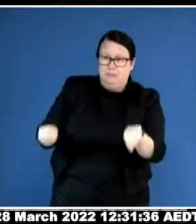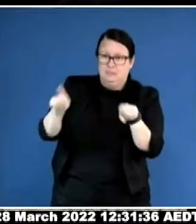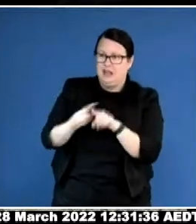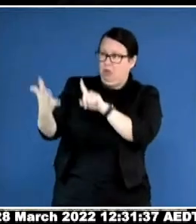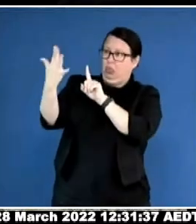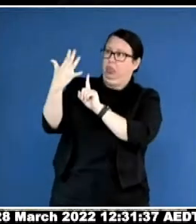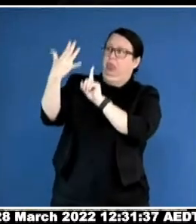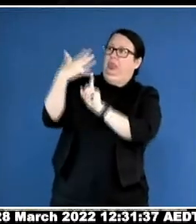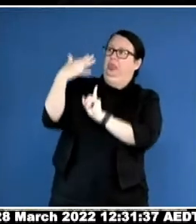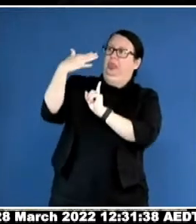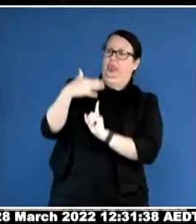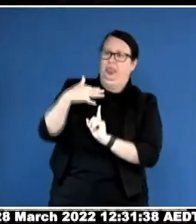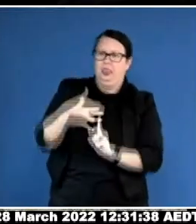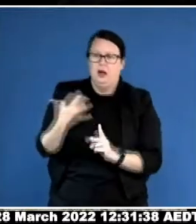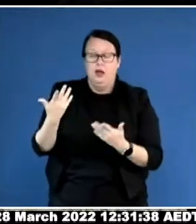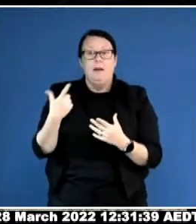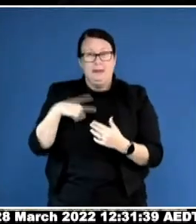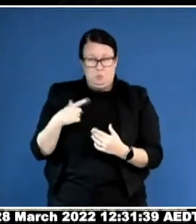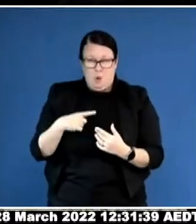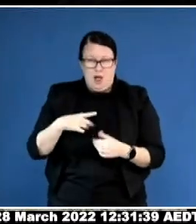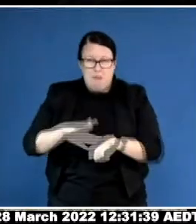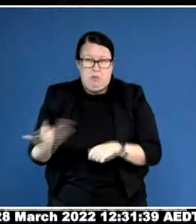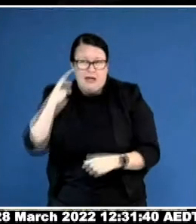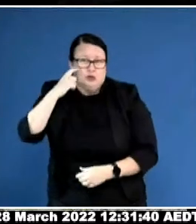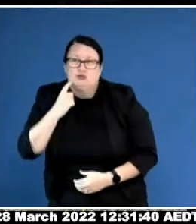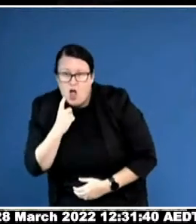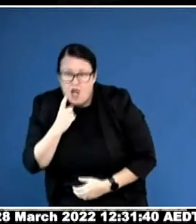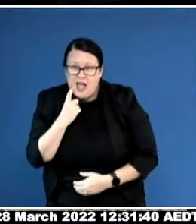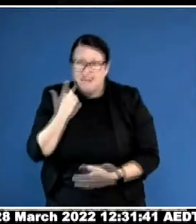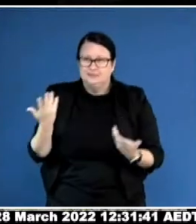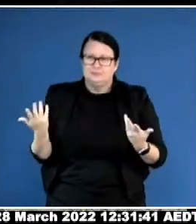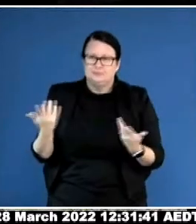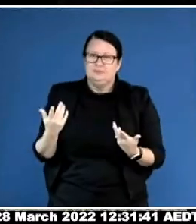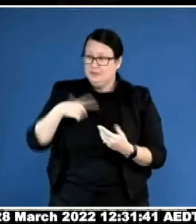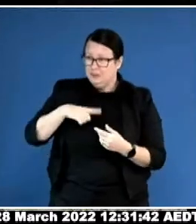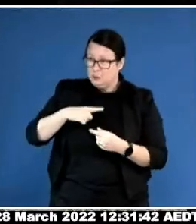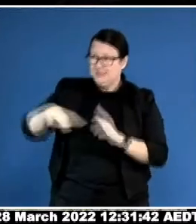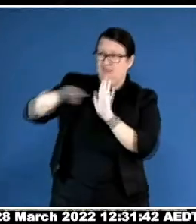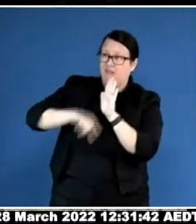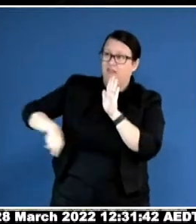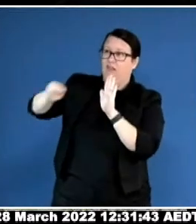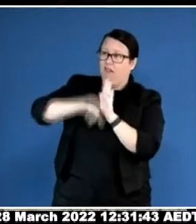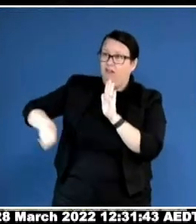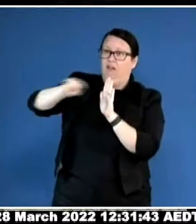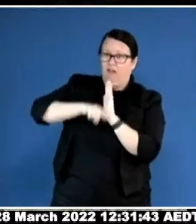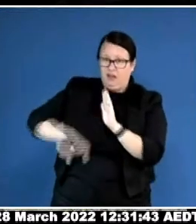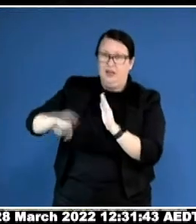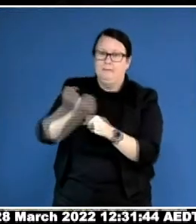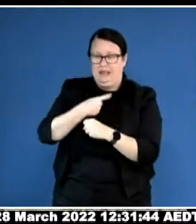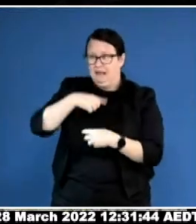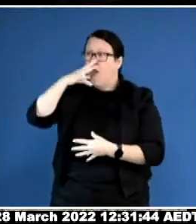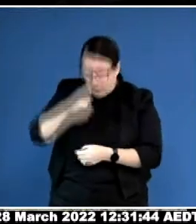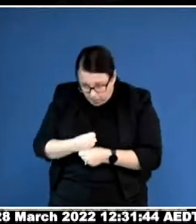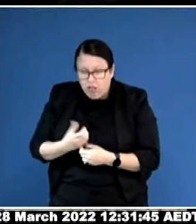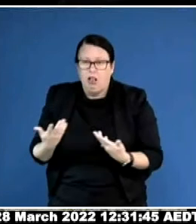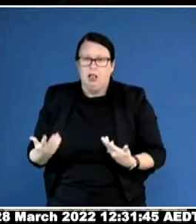wanting to try, because you take those things on board deeply. What you about believe it? Just jumping in, I mean, you also had that experience